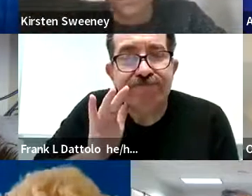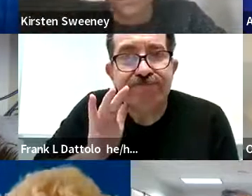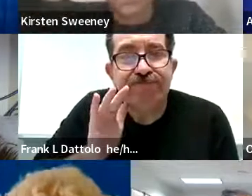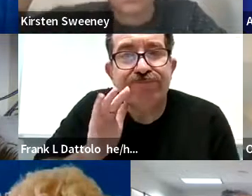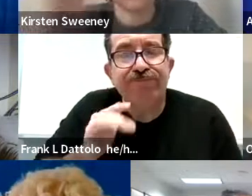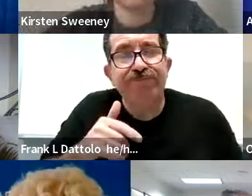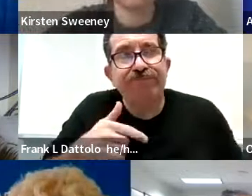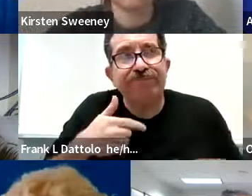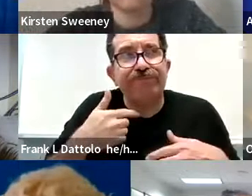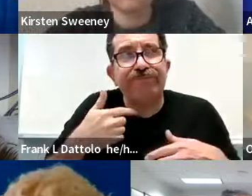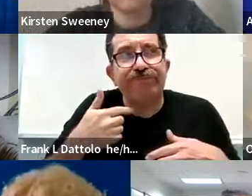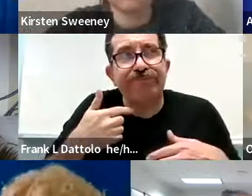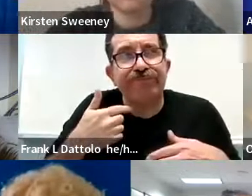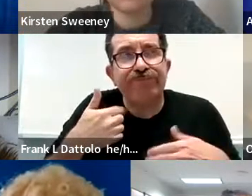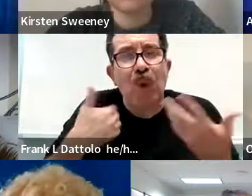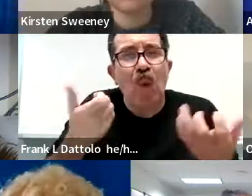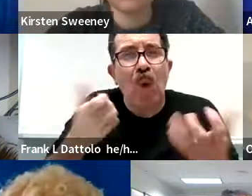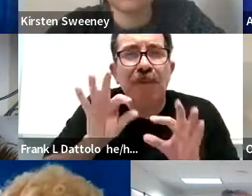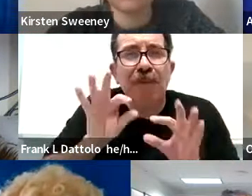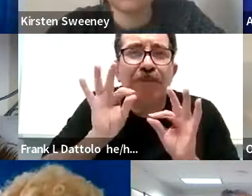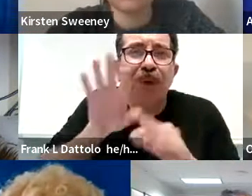Yes, this is Frank.